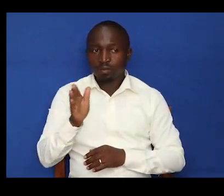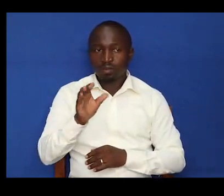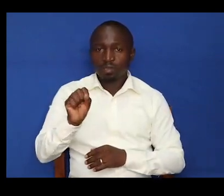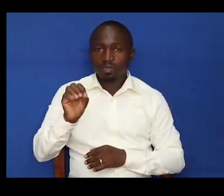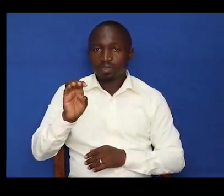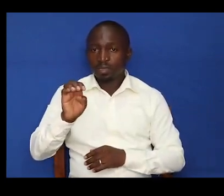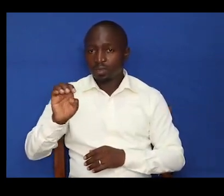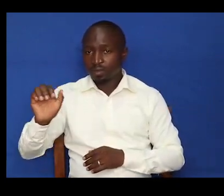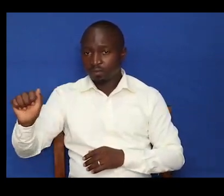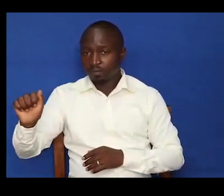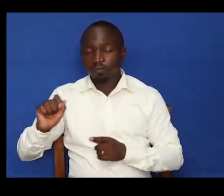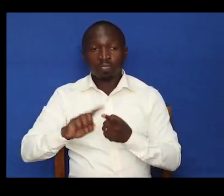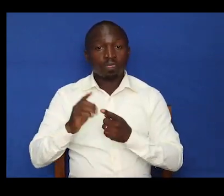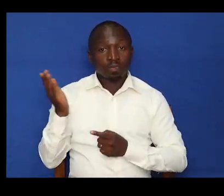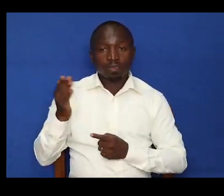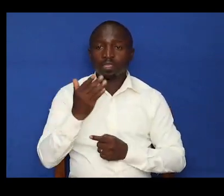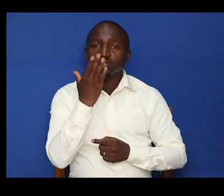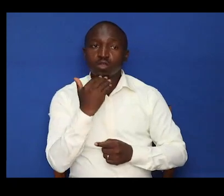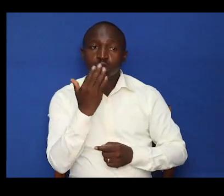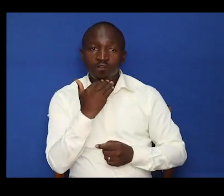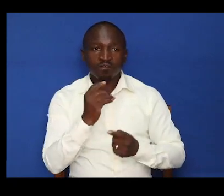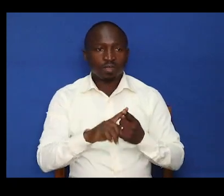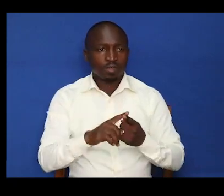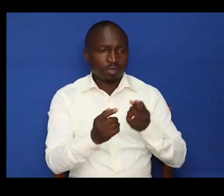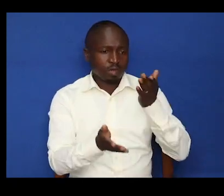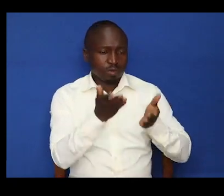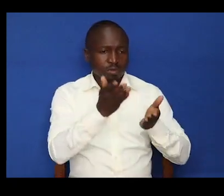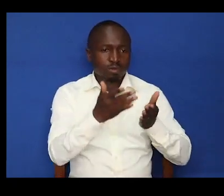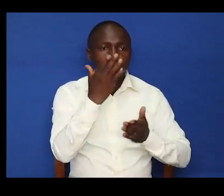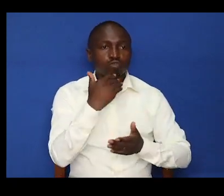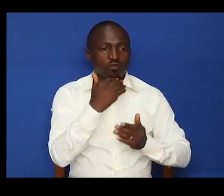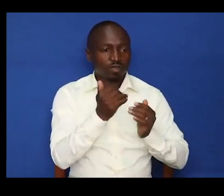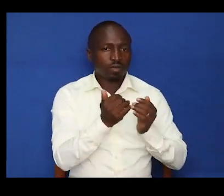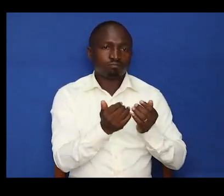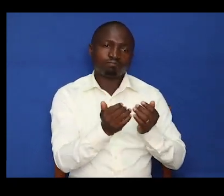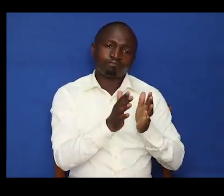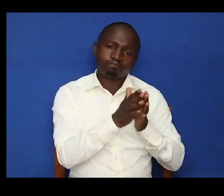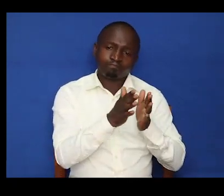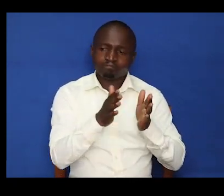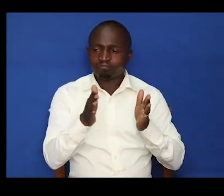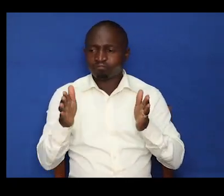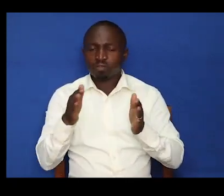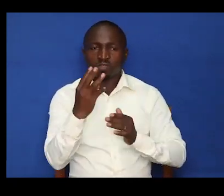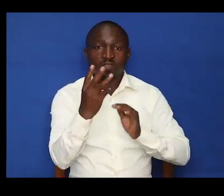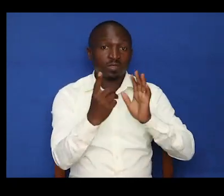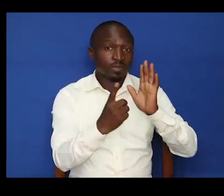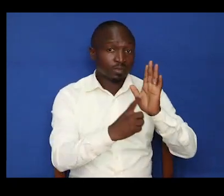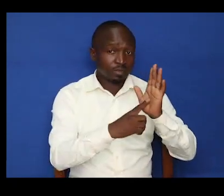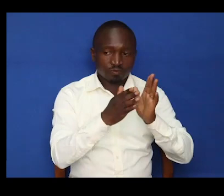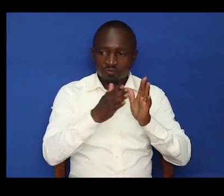has salinity ranging from 36 to